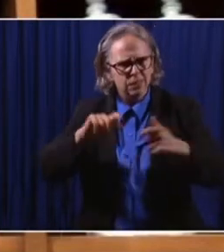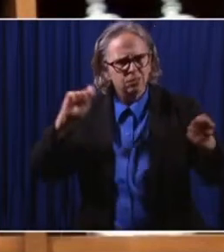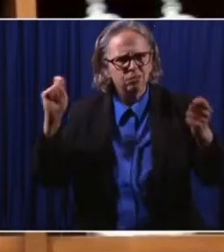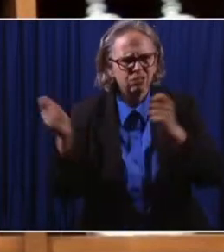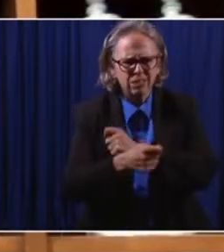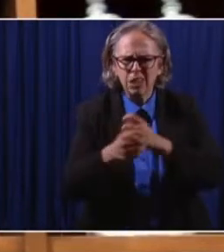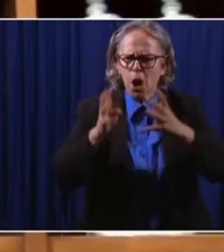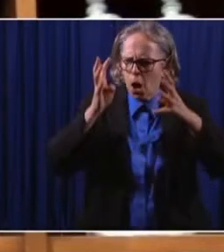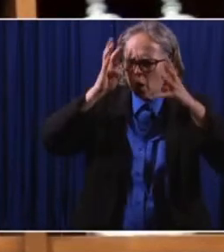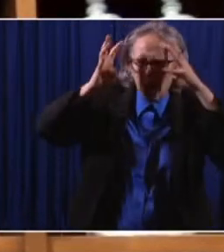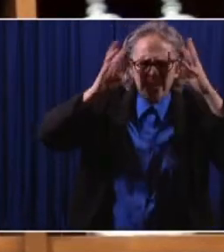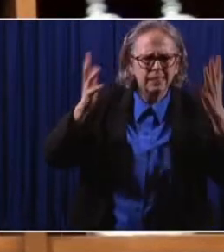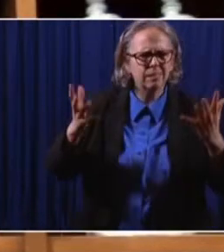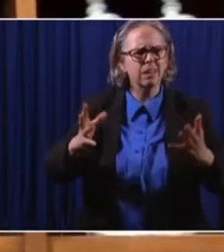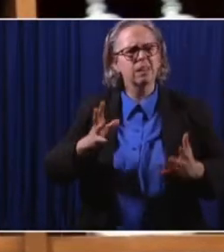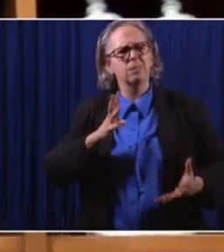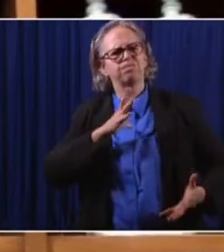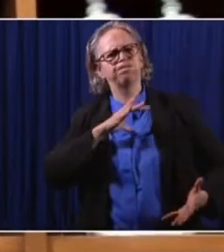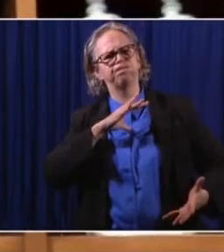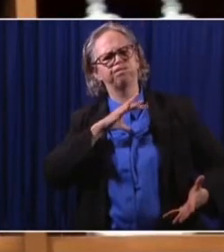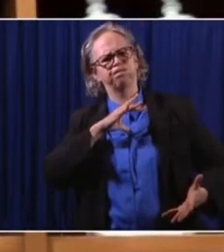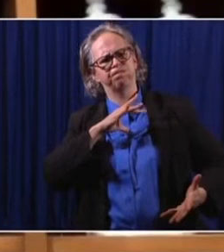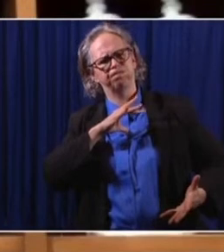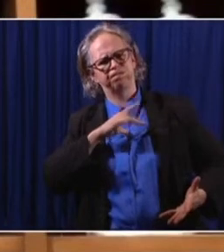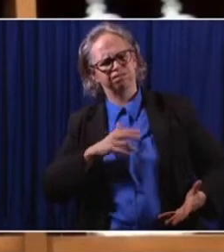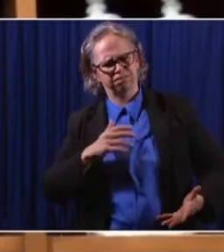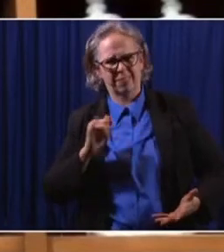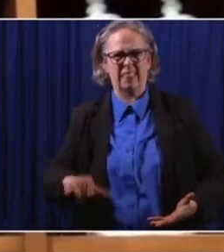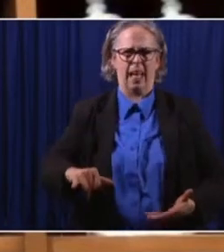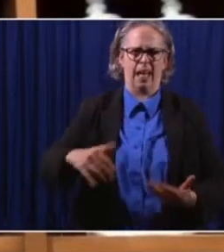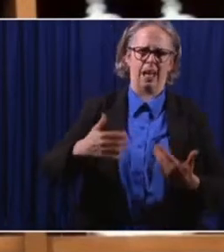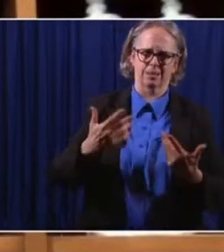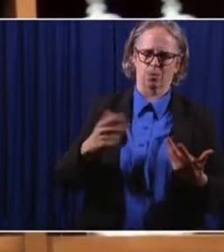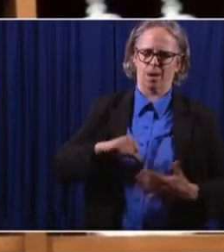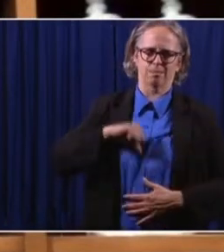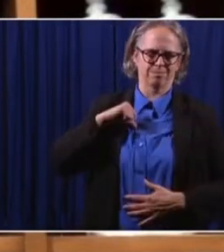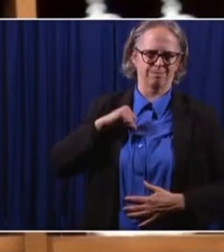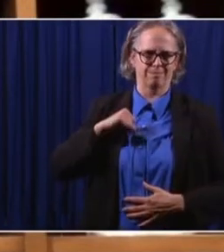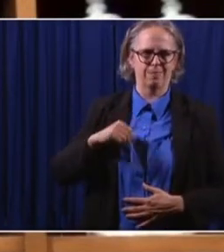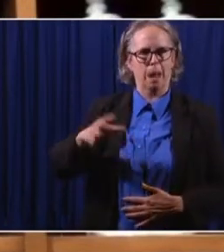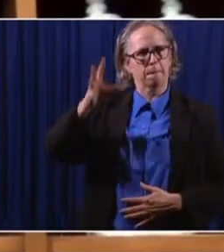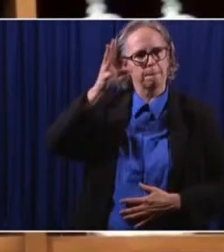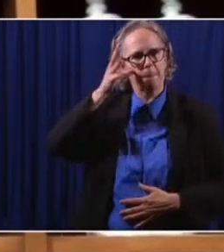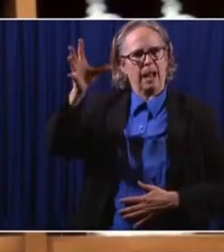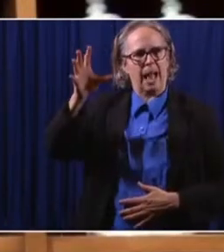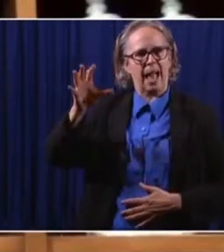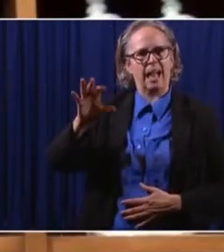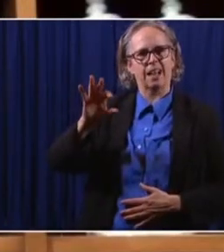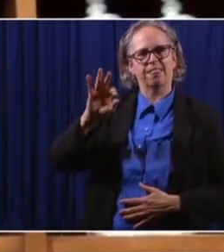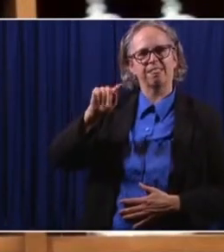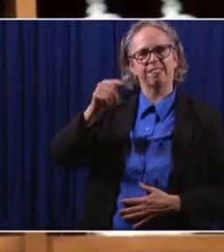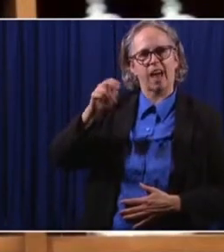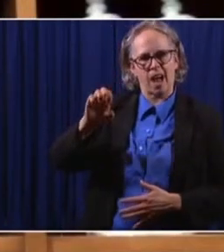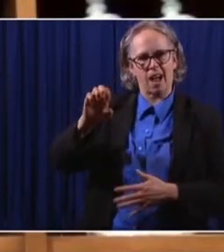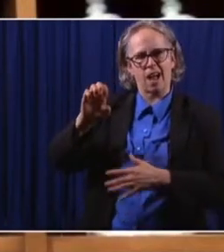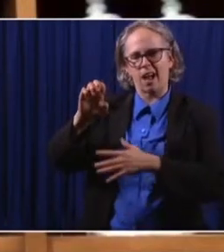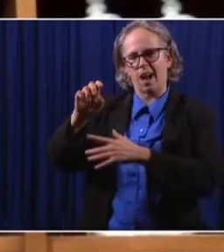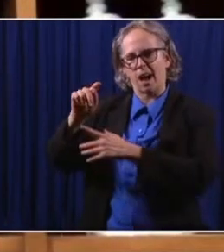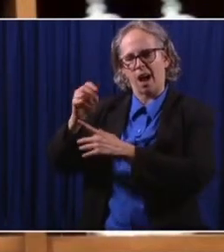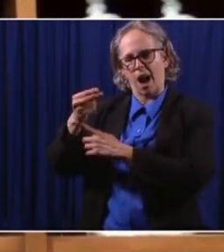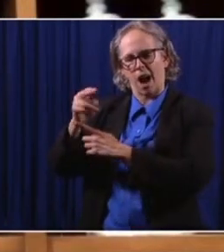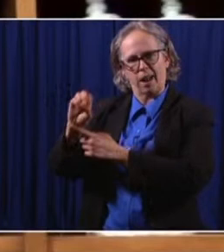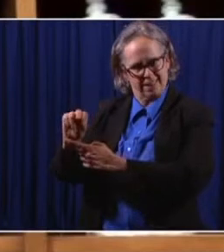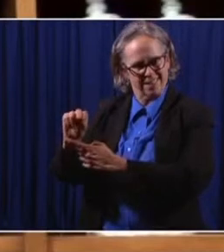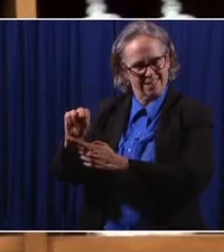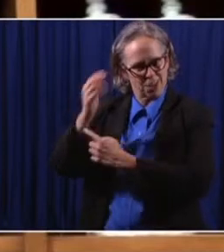across our campus. And I think that not only for Buckeye-thon, but across all student organizations, we've seen a very, very pivotal shift,